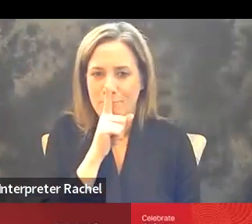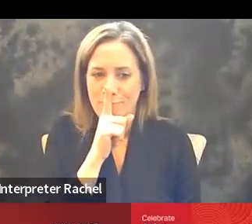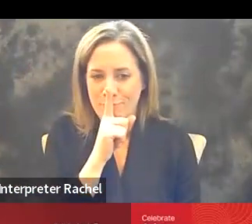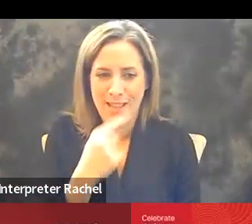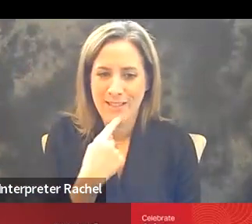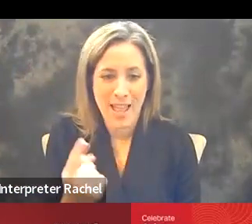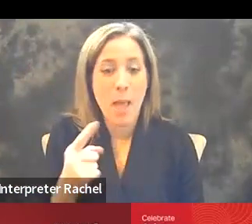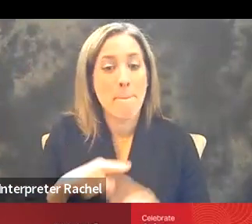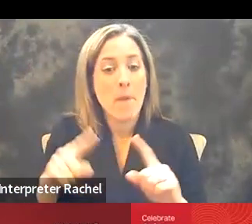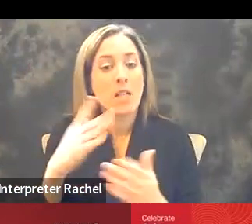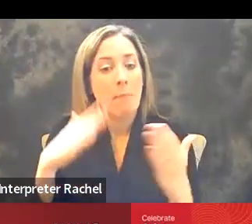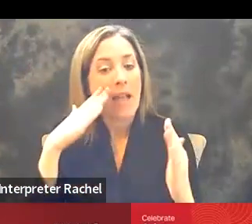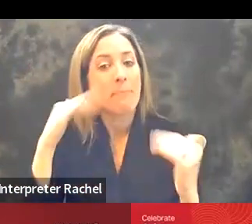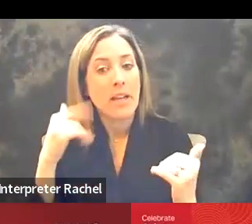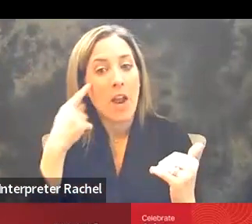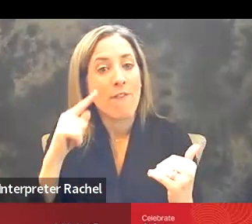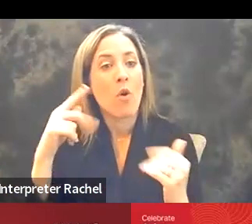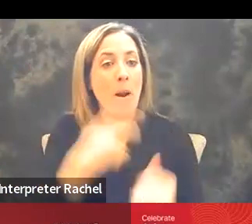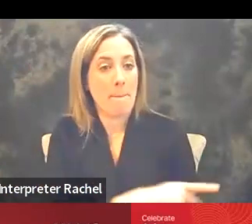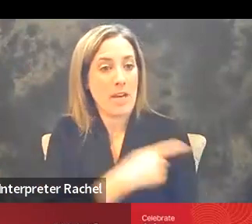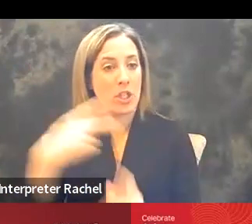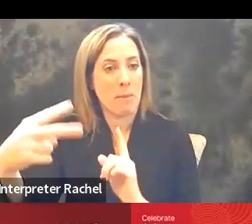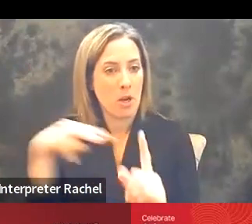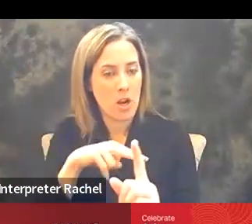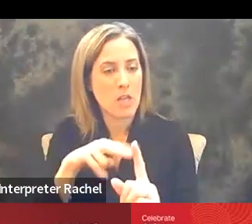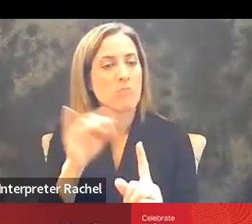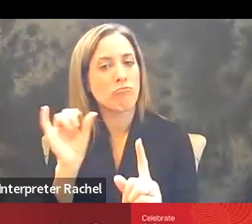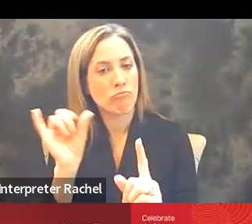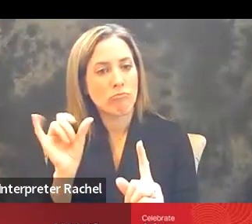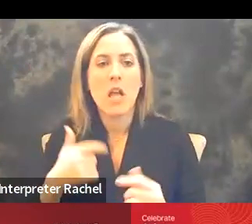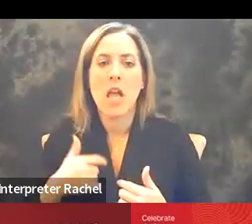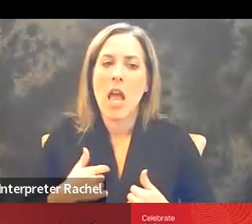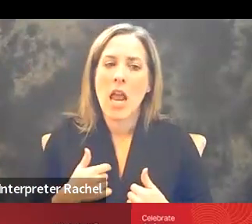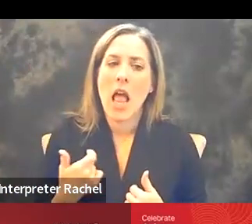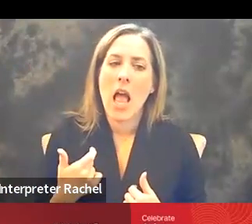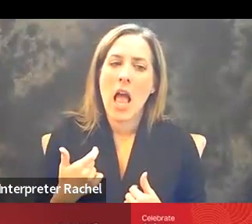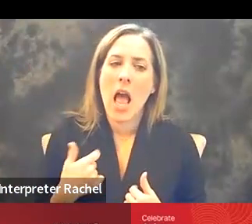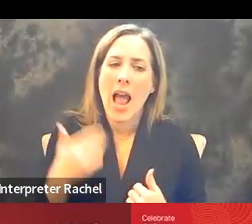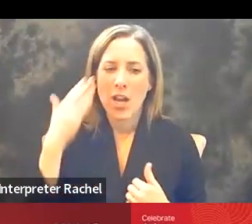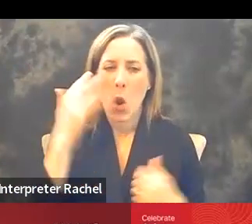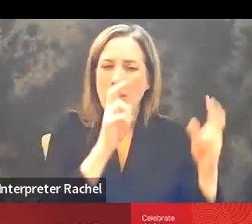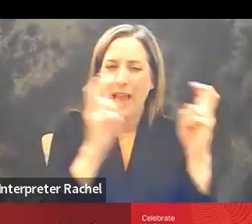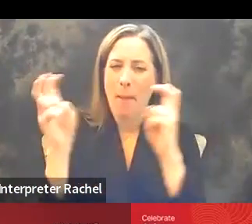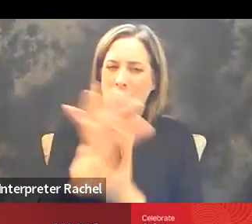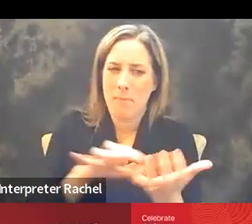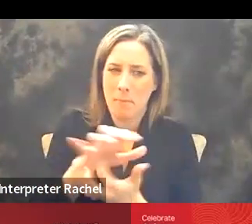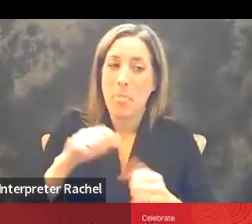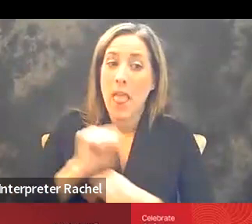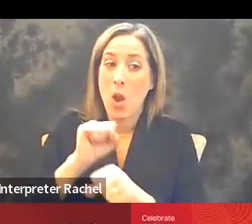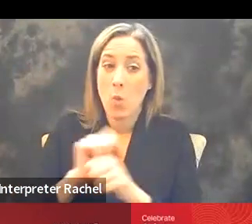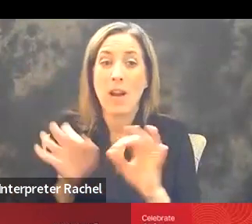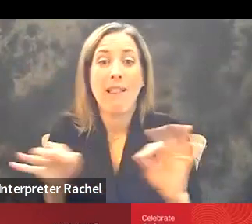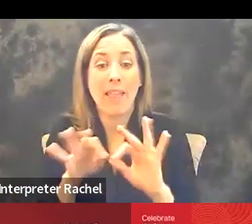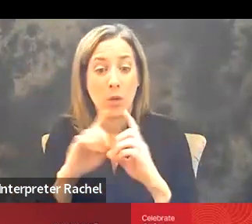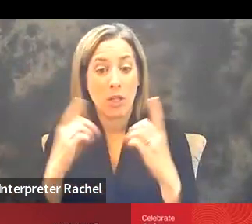I think there's an expectation from the patient's perspective as well. I also, and I'm mixing a little bit topics, I work in a language department